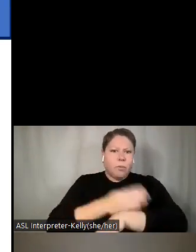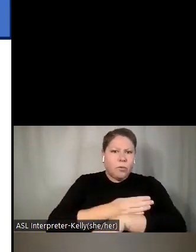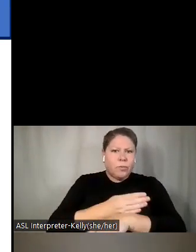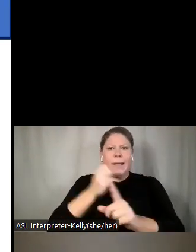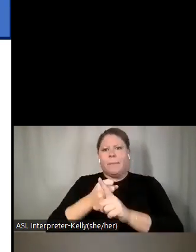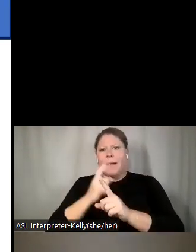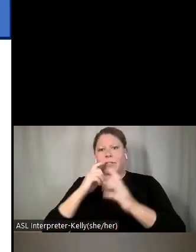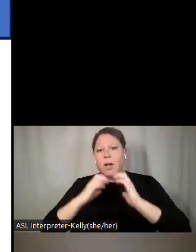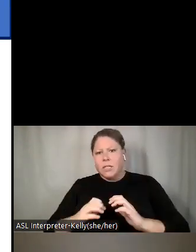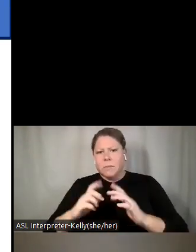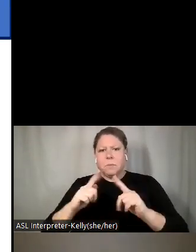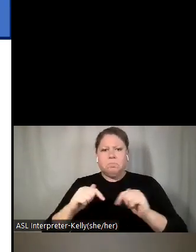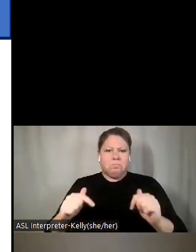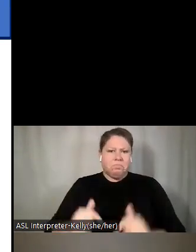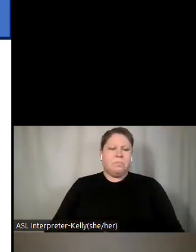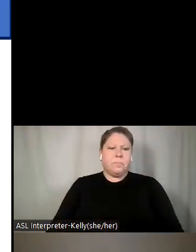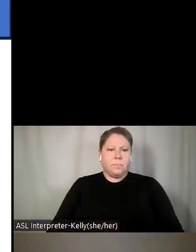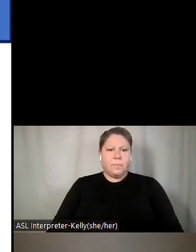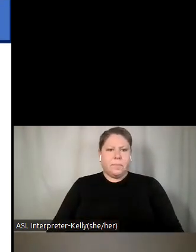etc. Next slide.